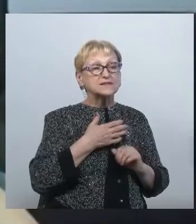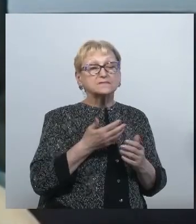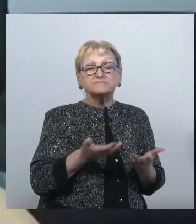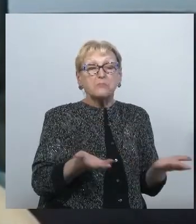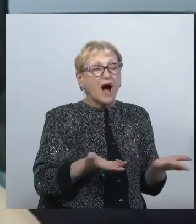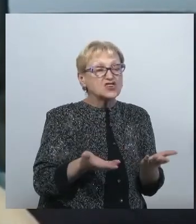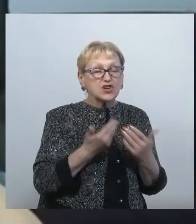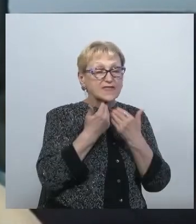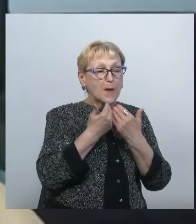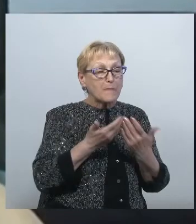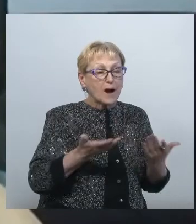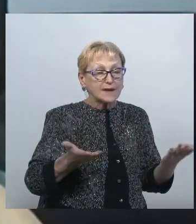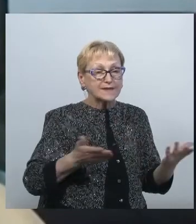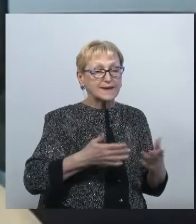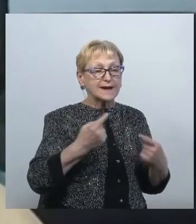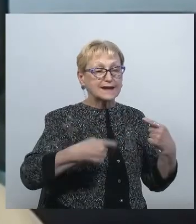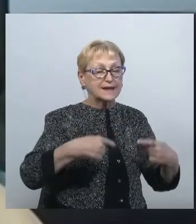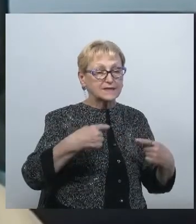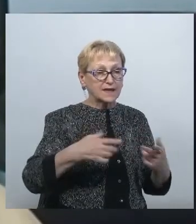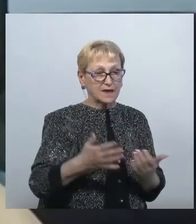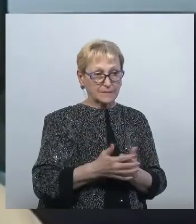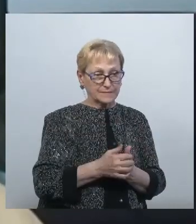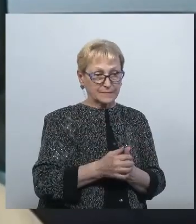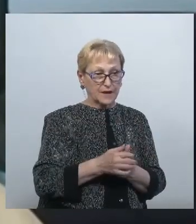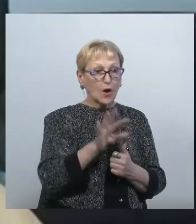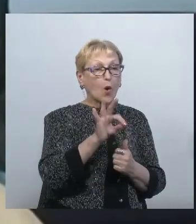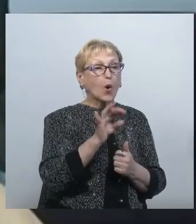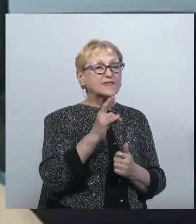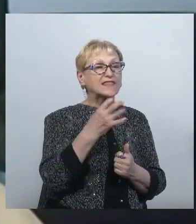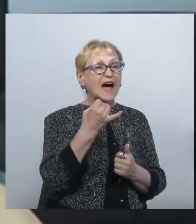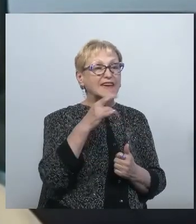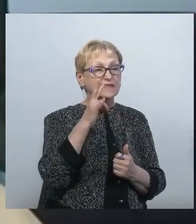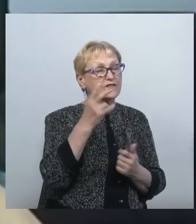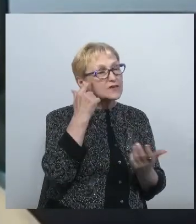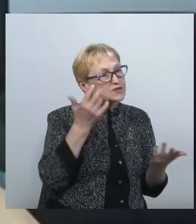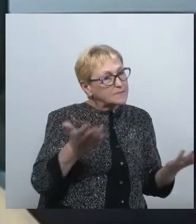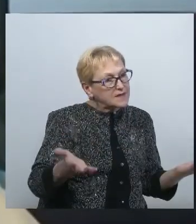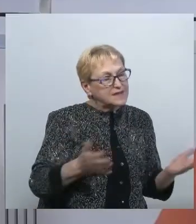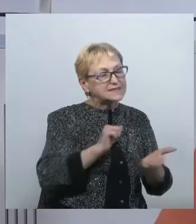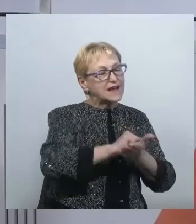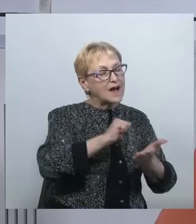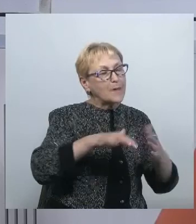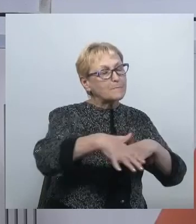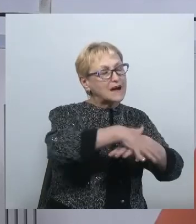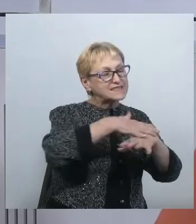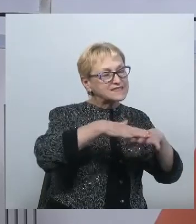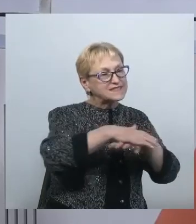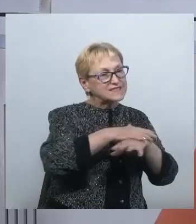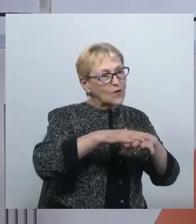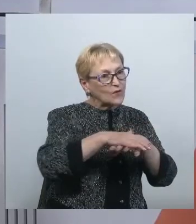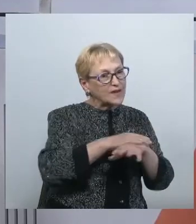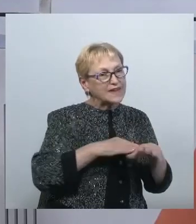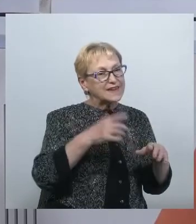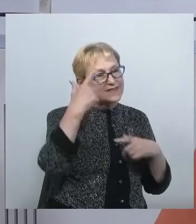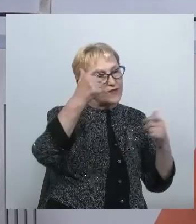but we do not have media criticism of online content. Well, that online is